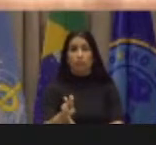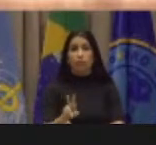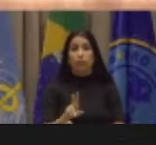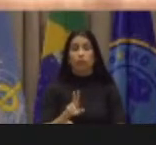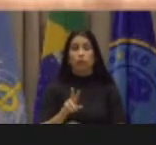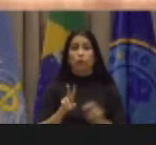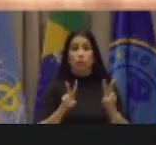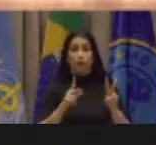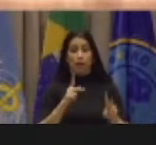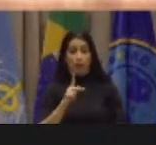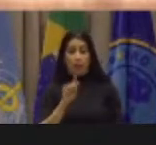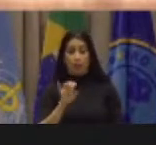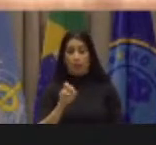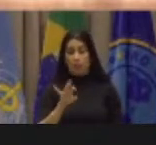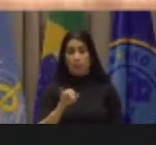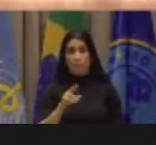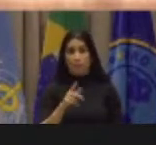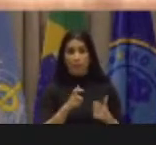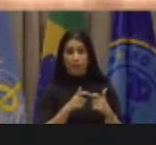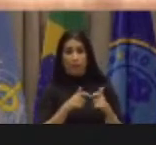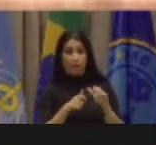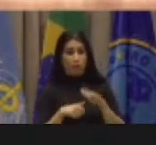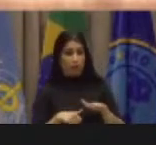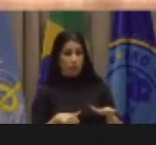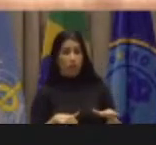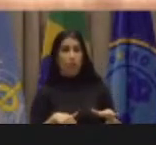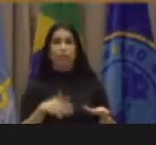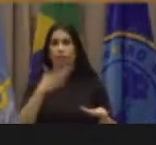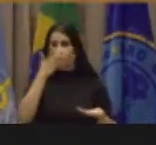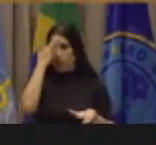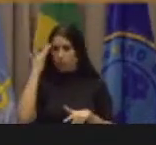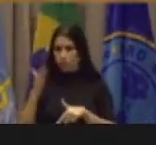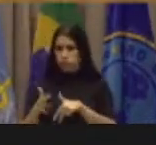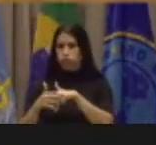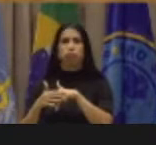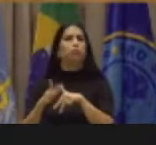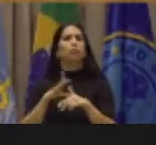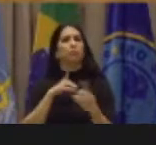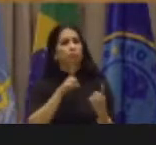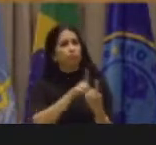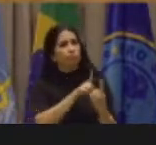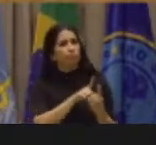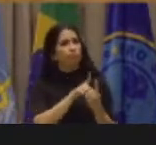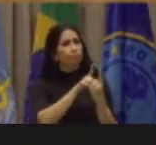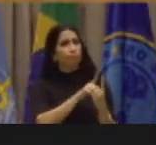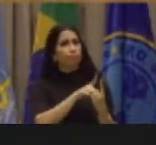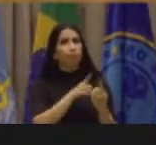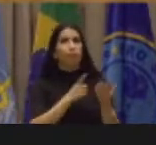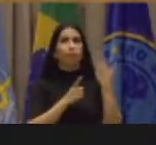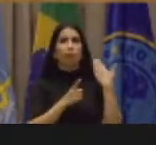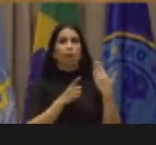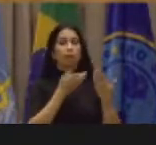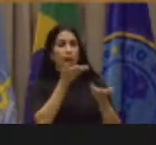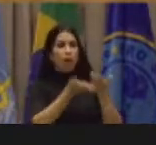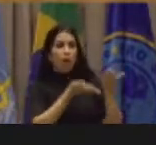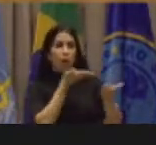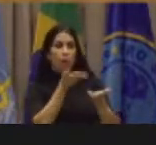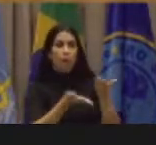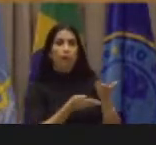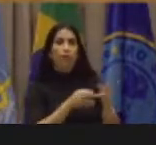do ambulatory, but the patients were followed in the pediatrician